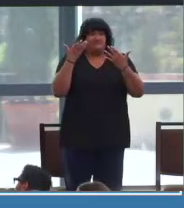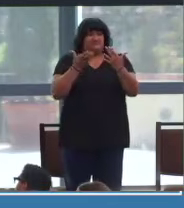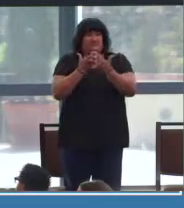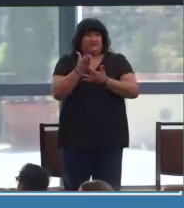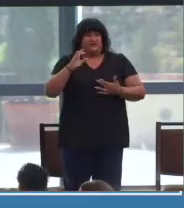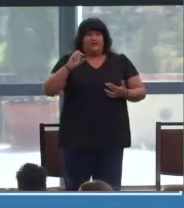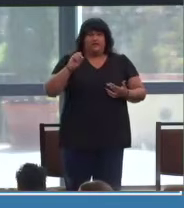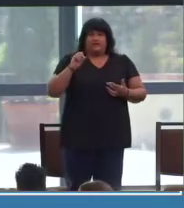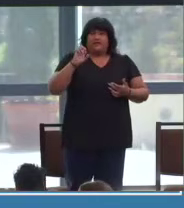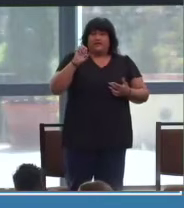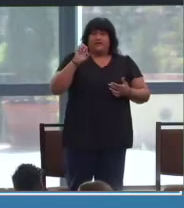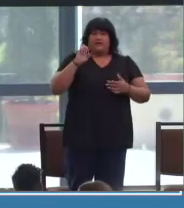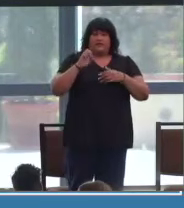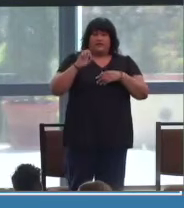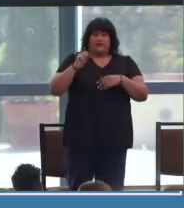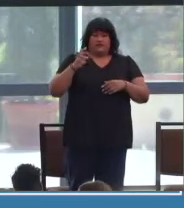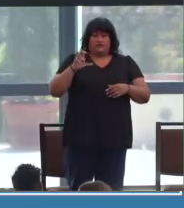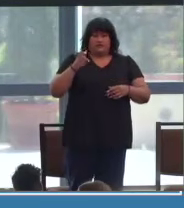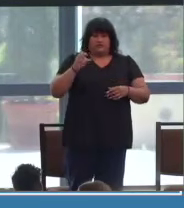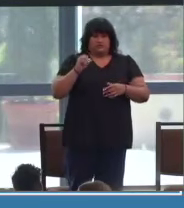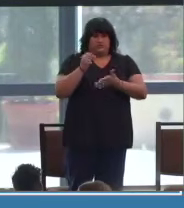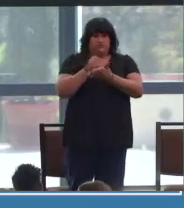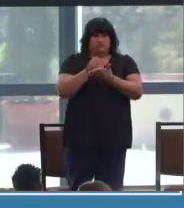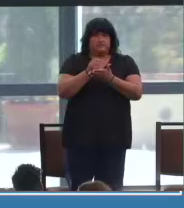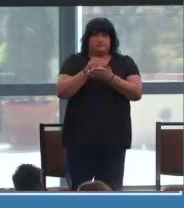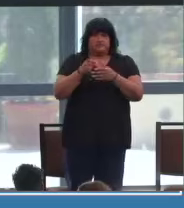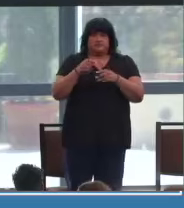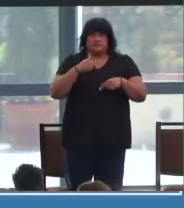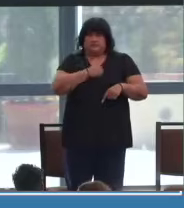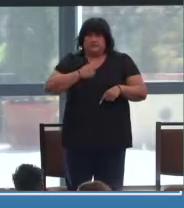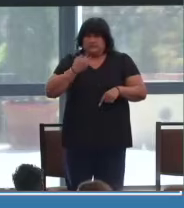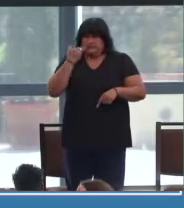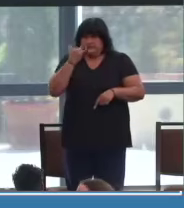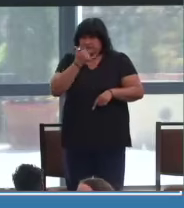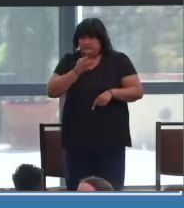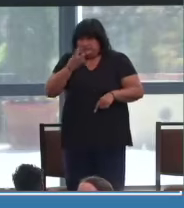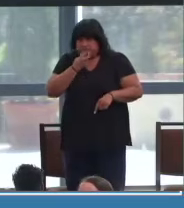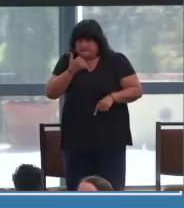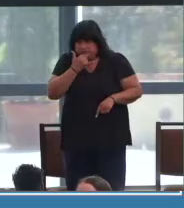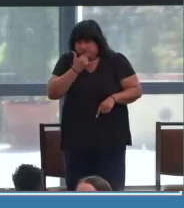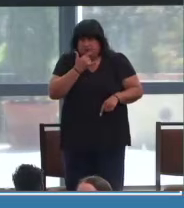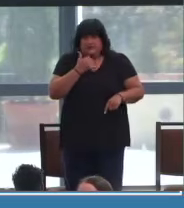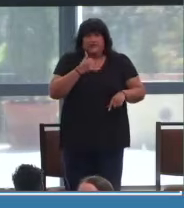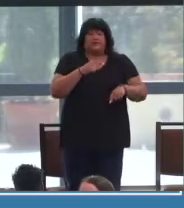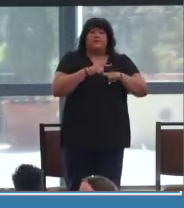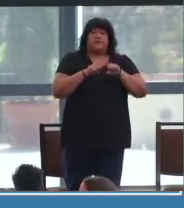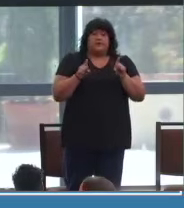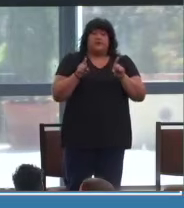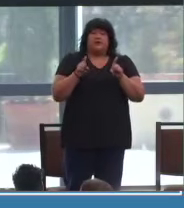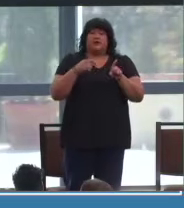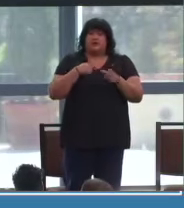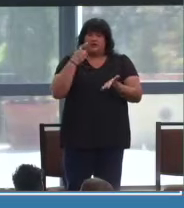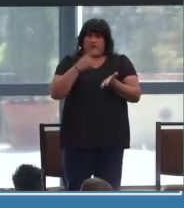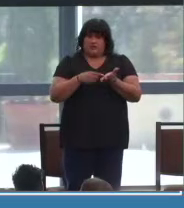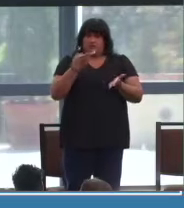retrieval cycle and had to take Lovenox. Sorry for any pronunciation issues. Oh, you're good. Lovenox during. I found the hormone